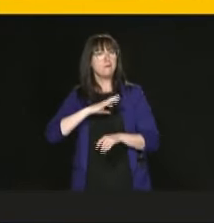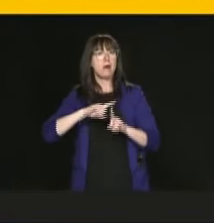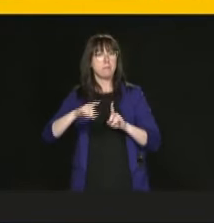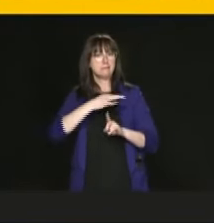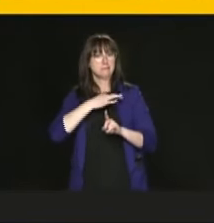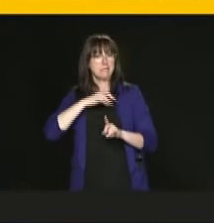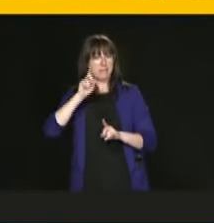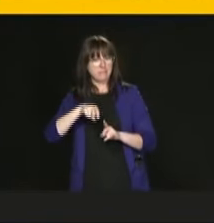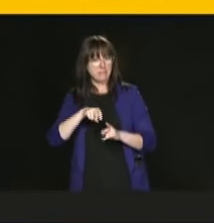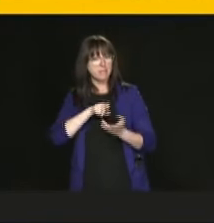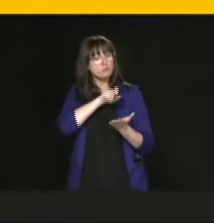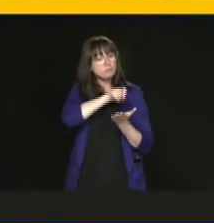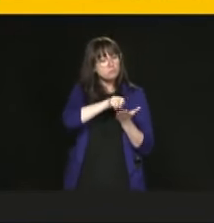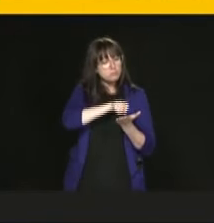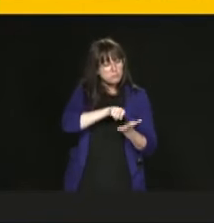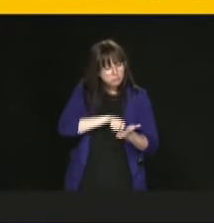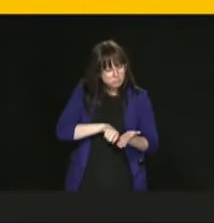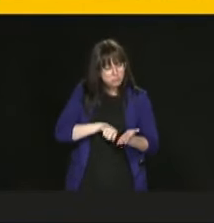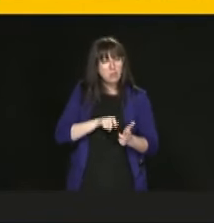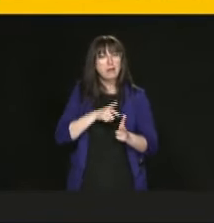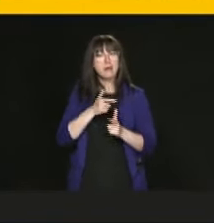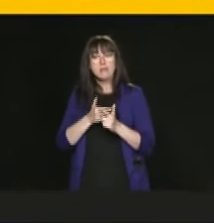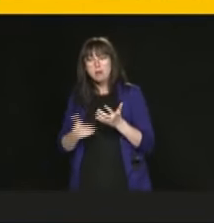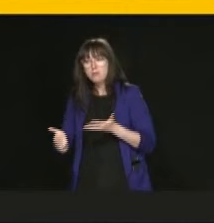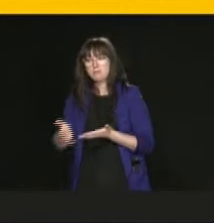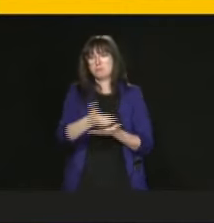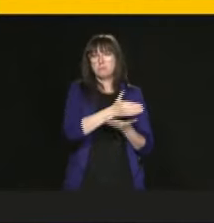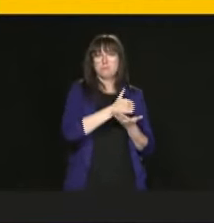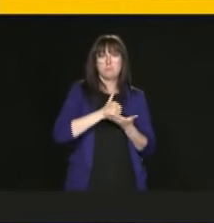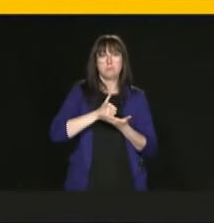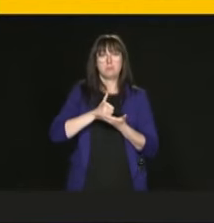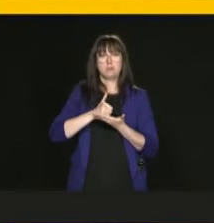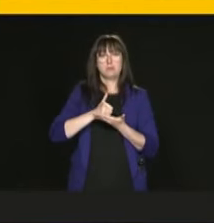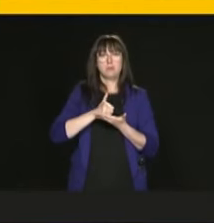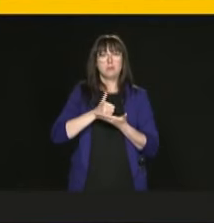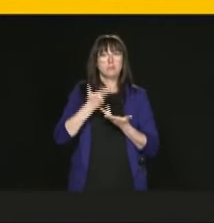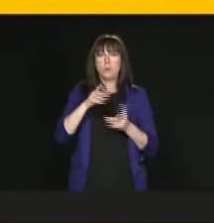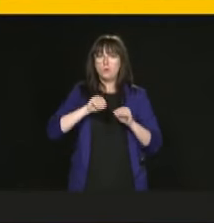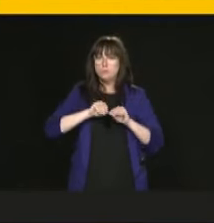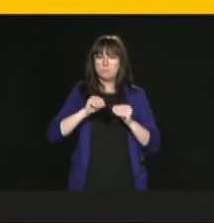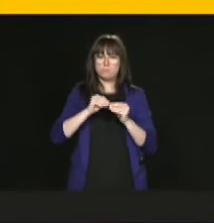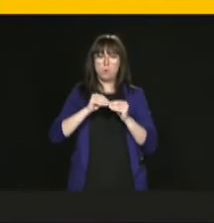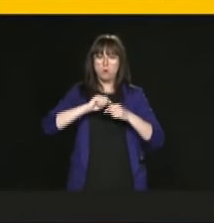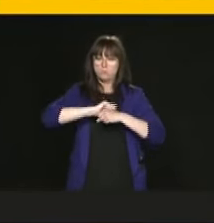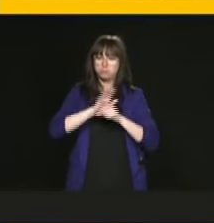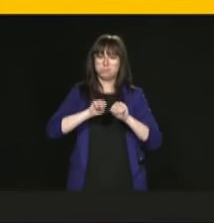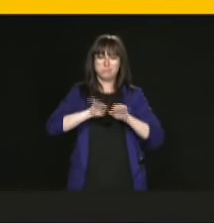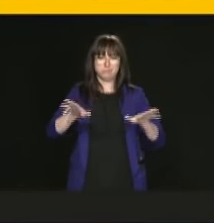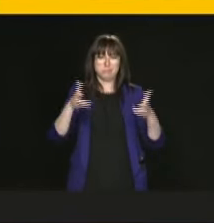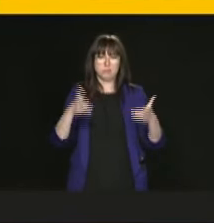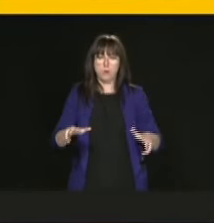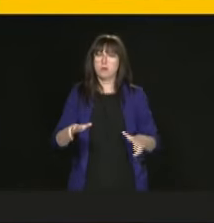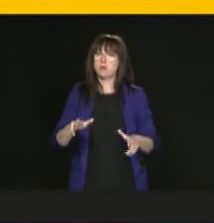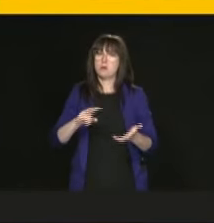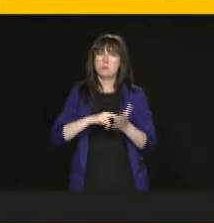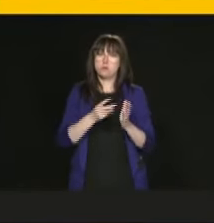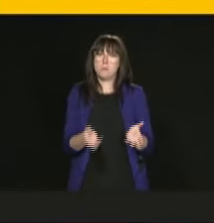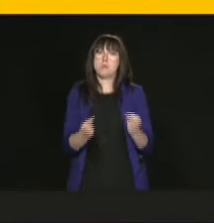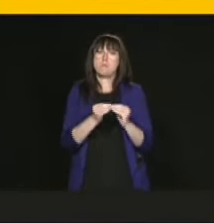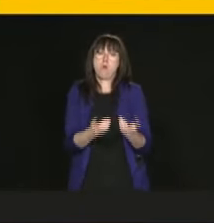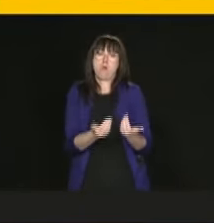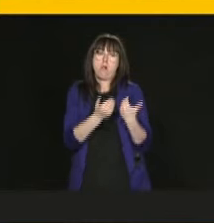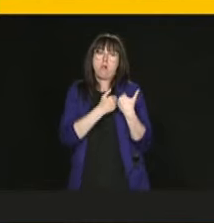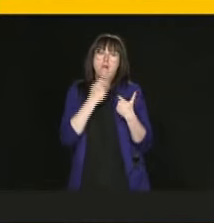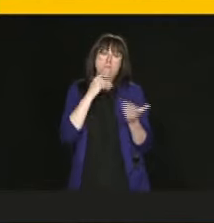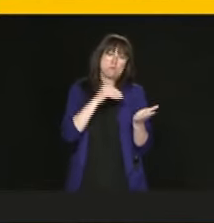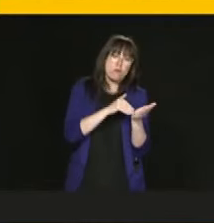to prevent people from getting infected. So it's a lot on frontline workers to ask them to do. But the importance that